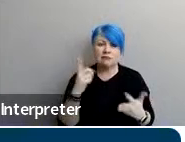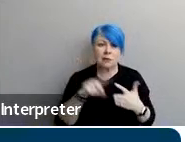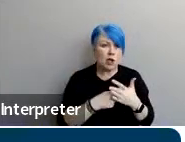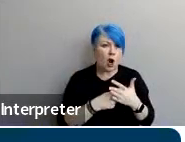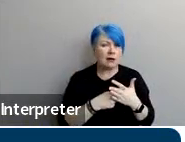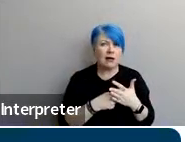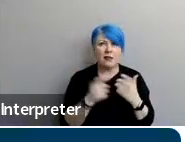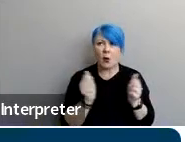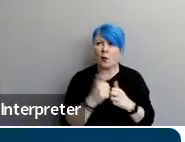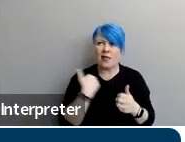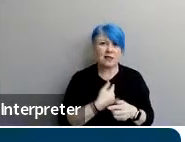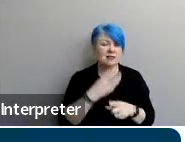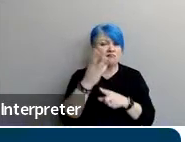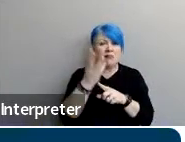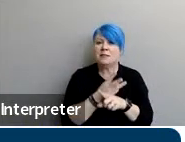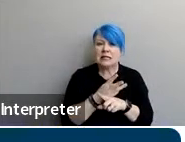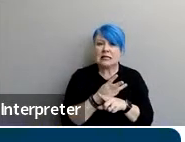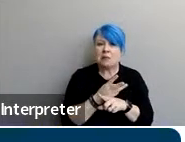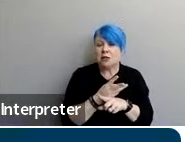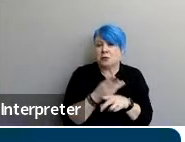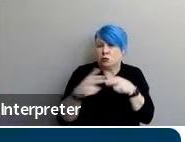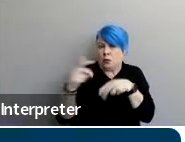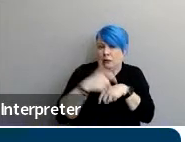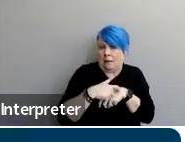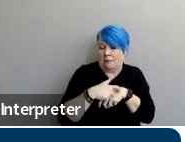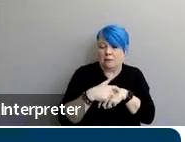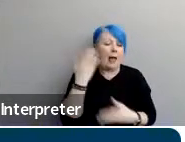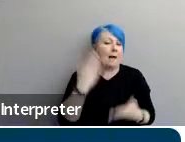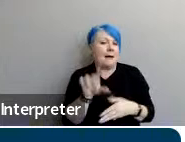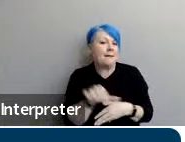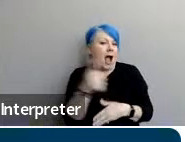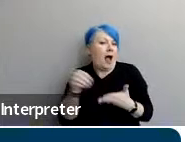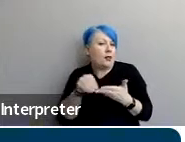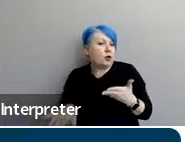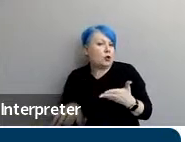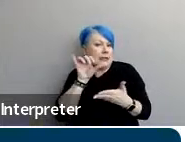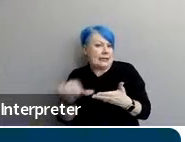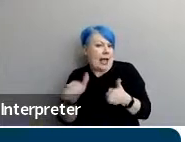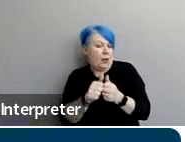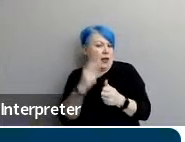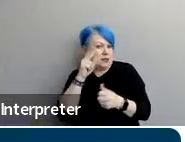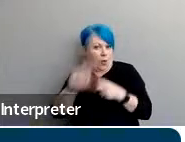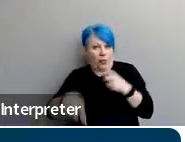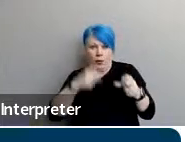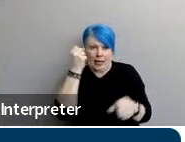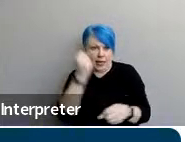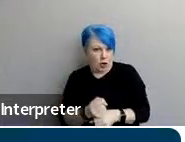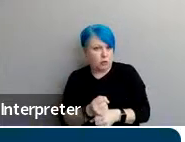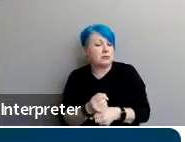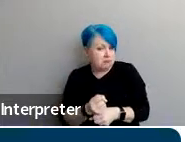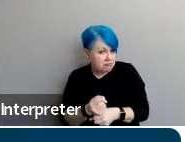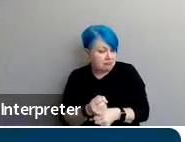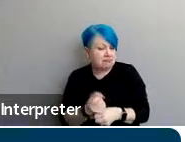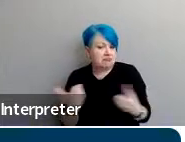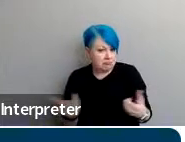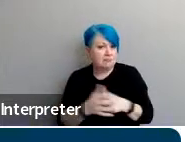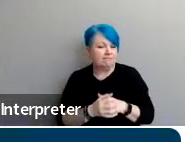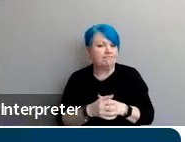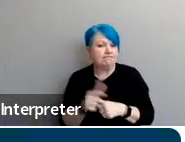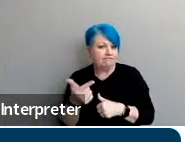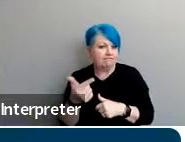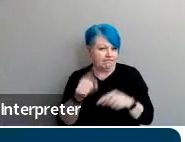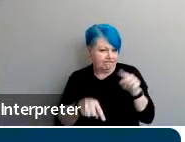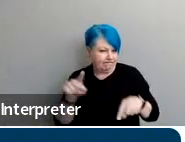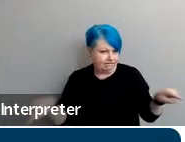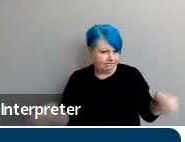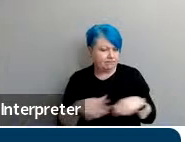they're demonstrating readiness, and we have other students who may stay with us for 3 years until that semester they're turning 21.